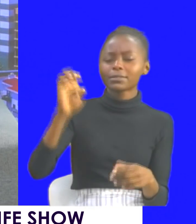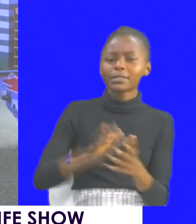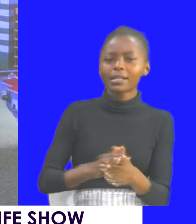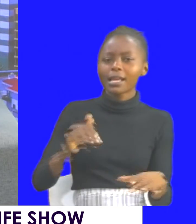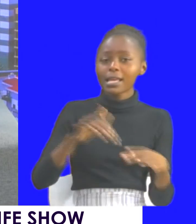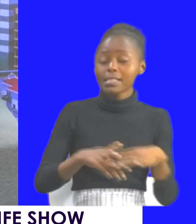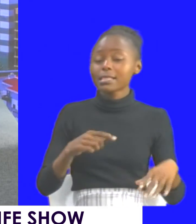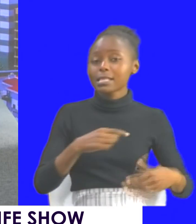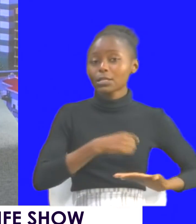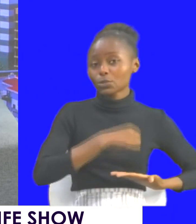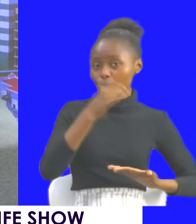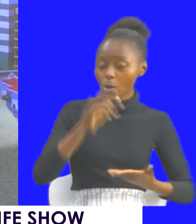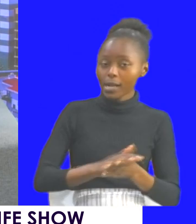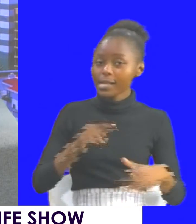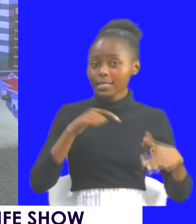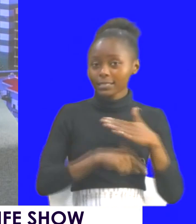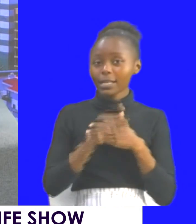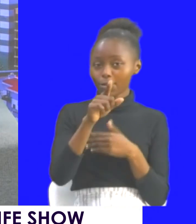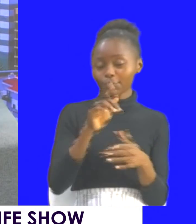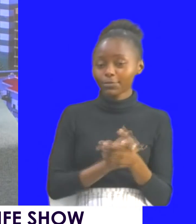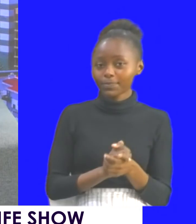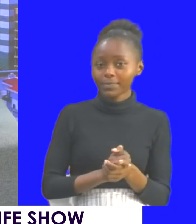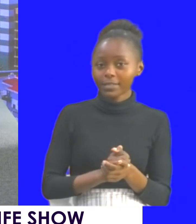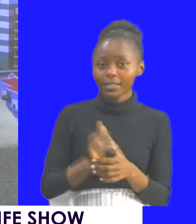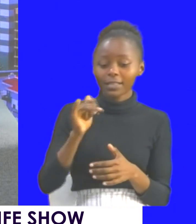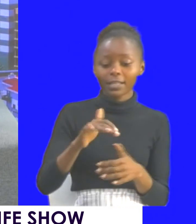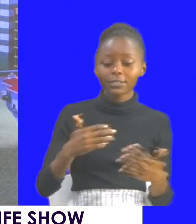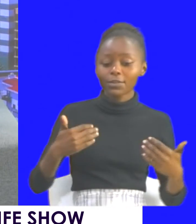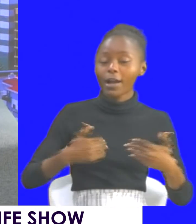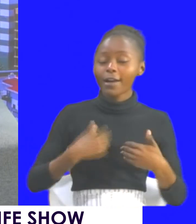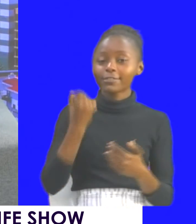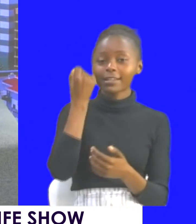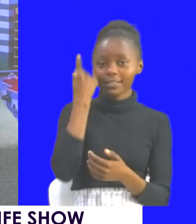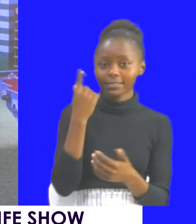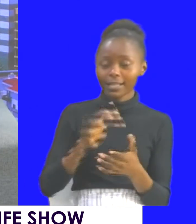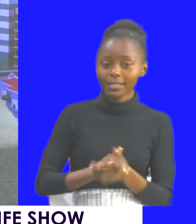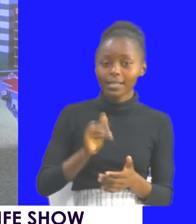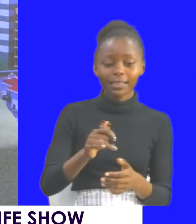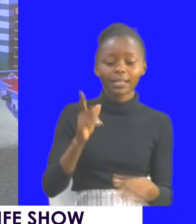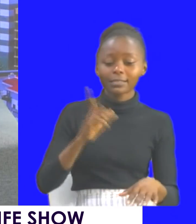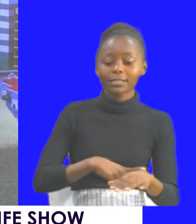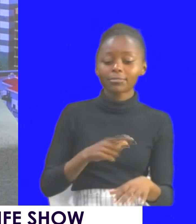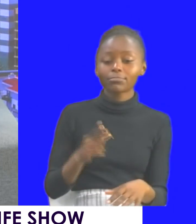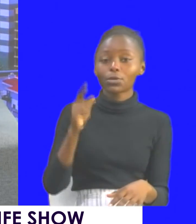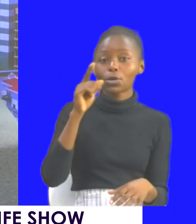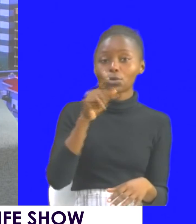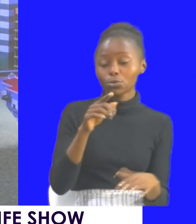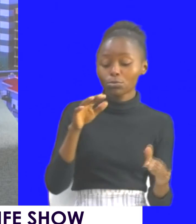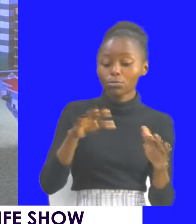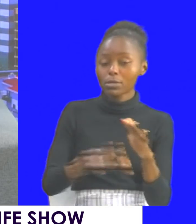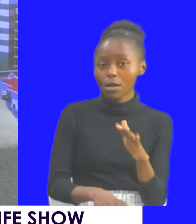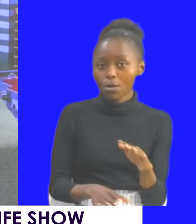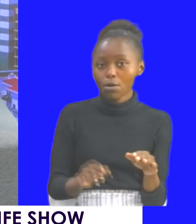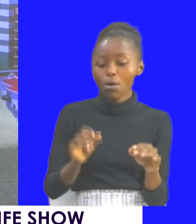is inside of you that you gain the understanding that whenever you come down, you will rise again.